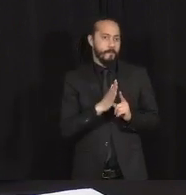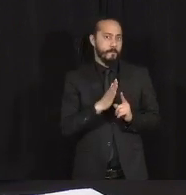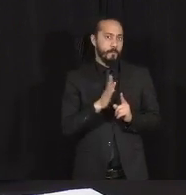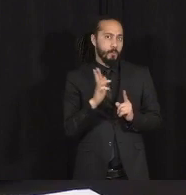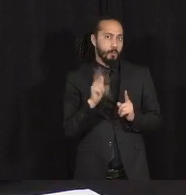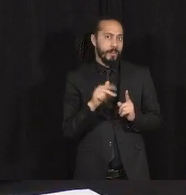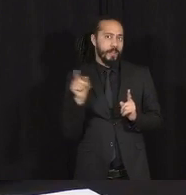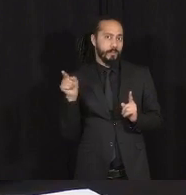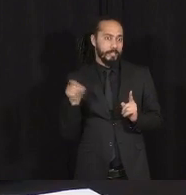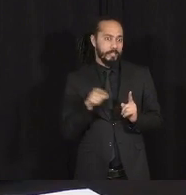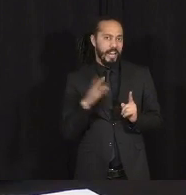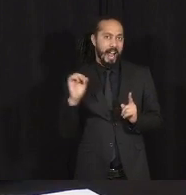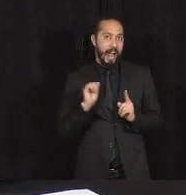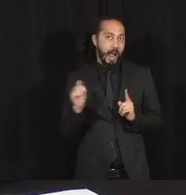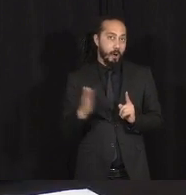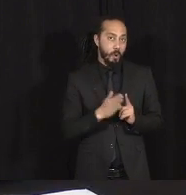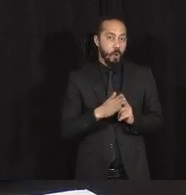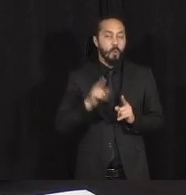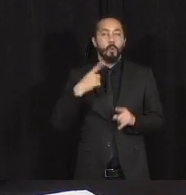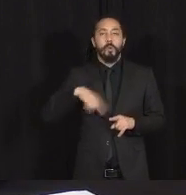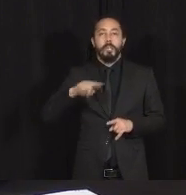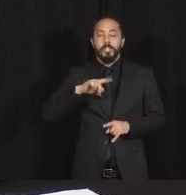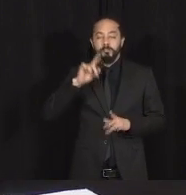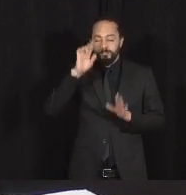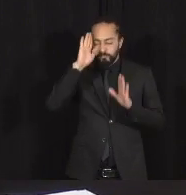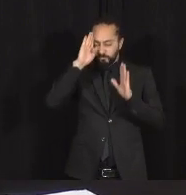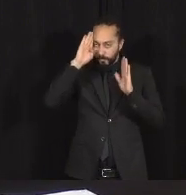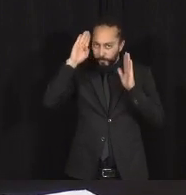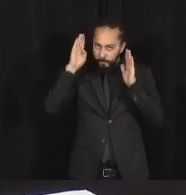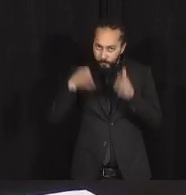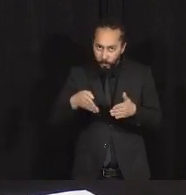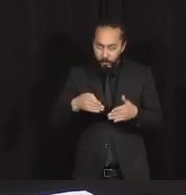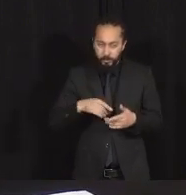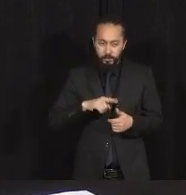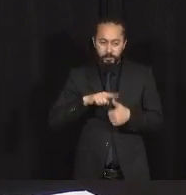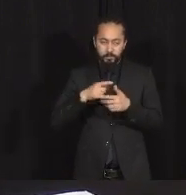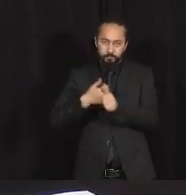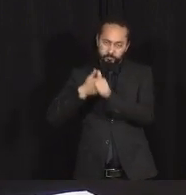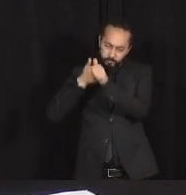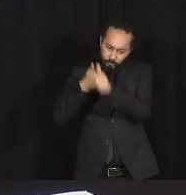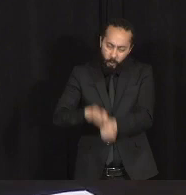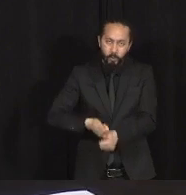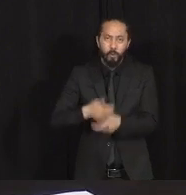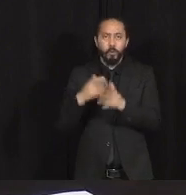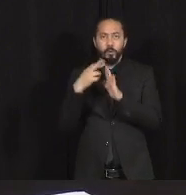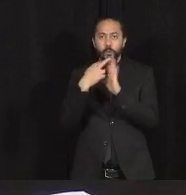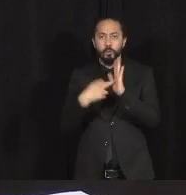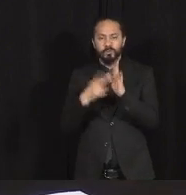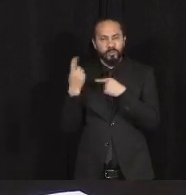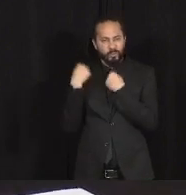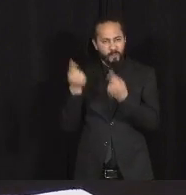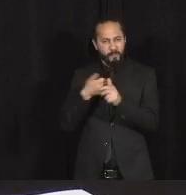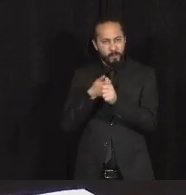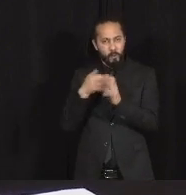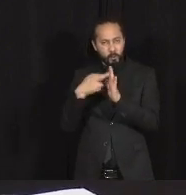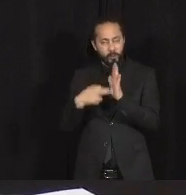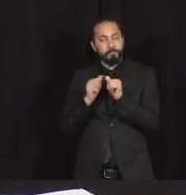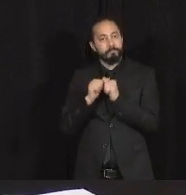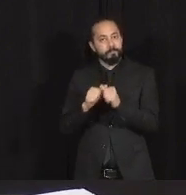to do all of the things that we're doing and these additional things that I mentioned.